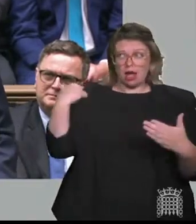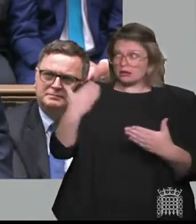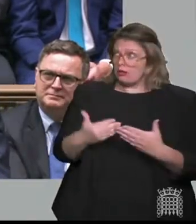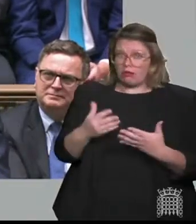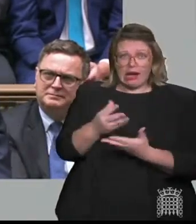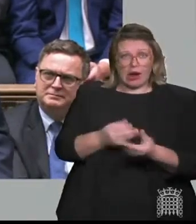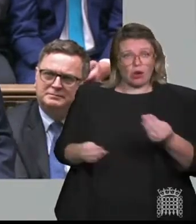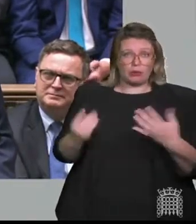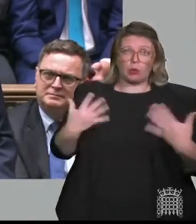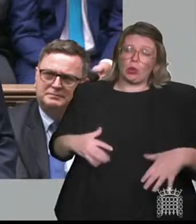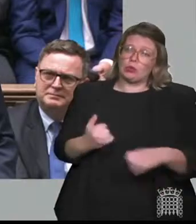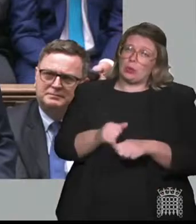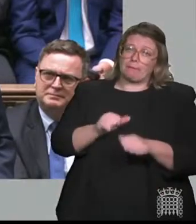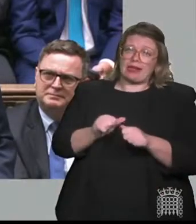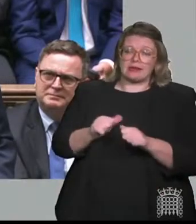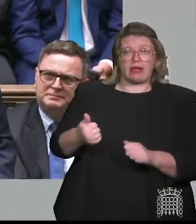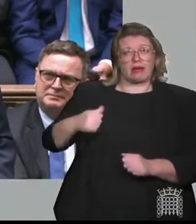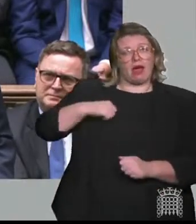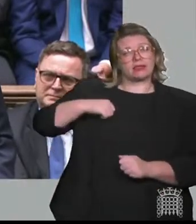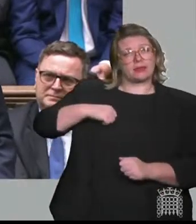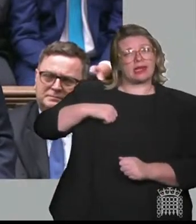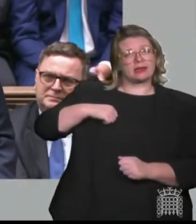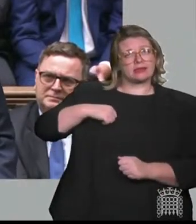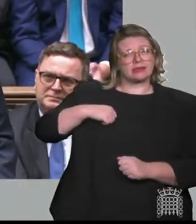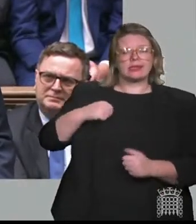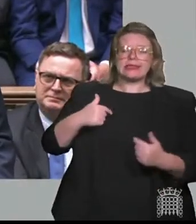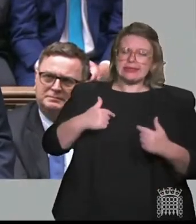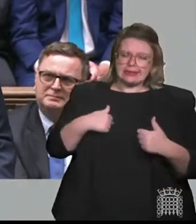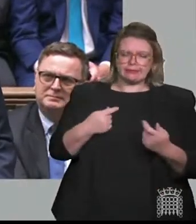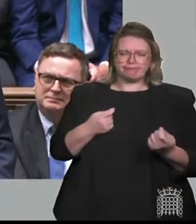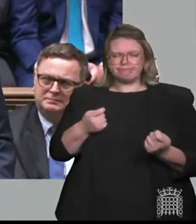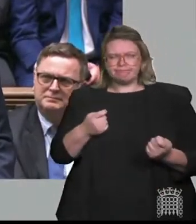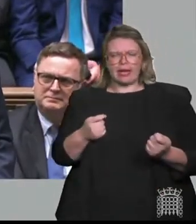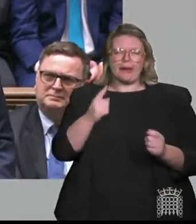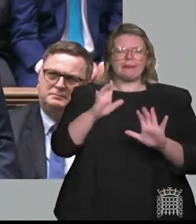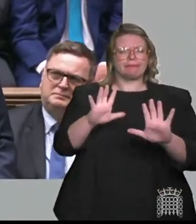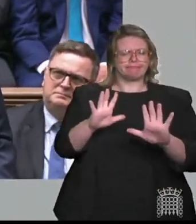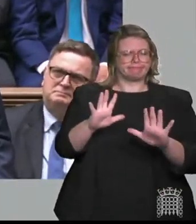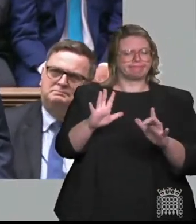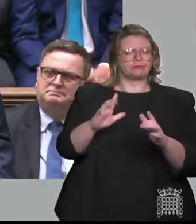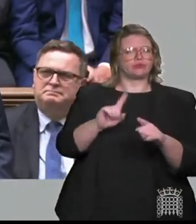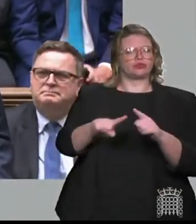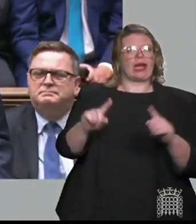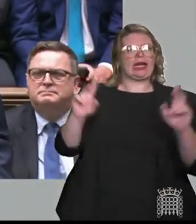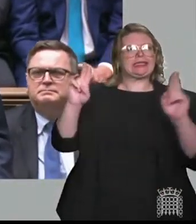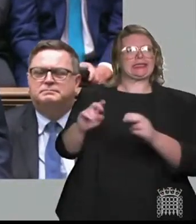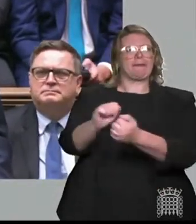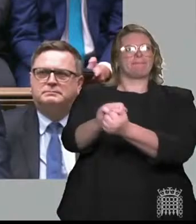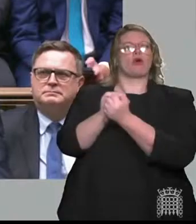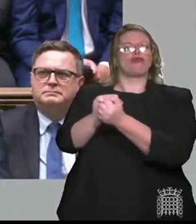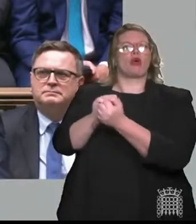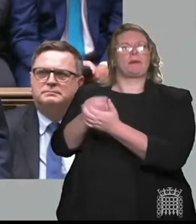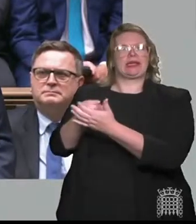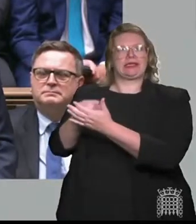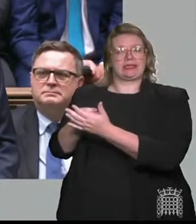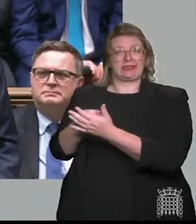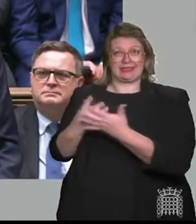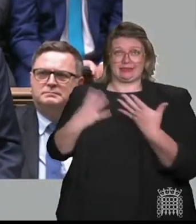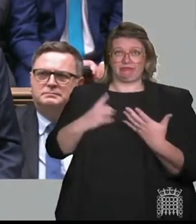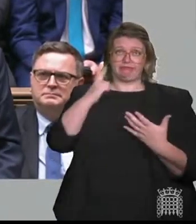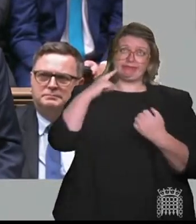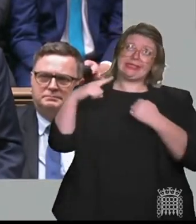outperformed expectations, and I've taken difficult decisions to reduce borrowing. As a result, headline debt is now predicted